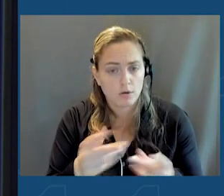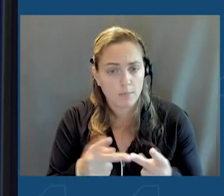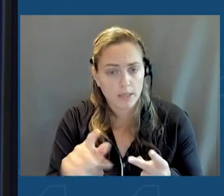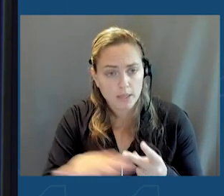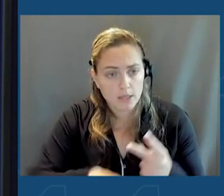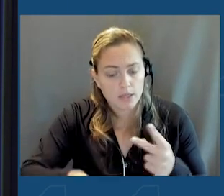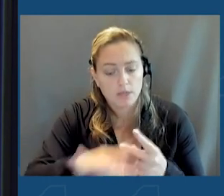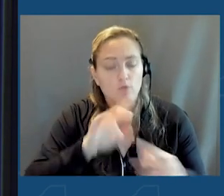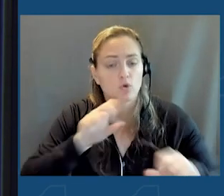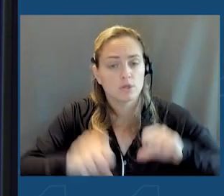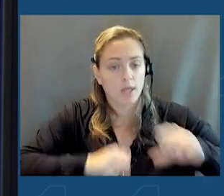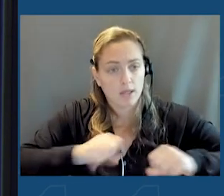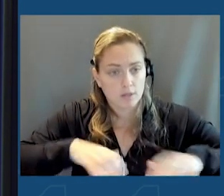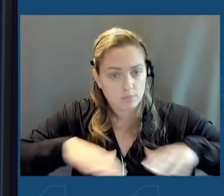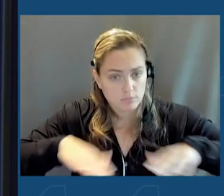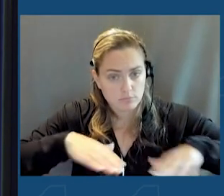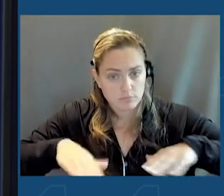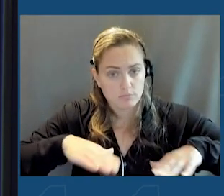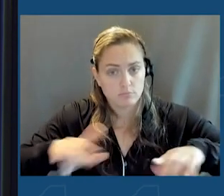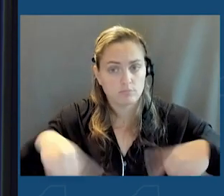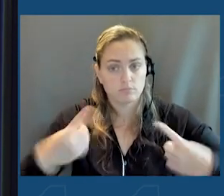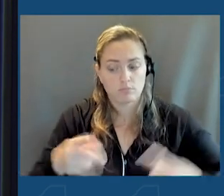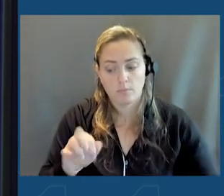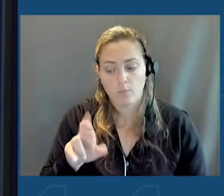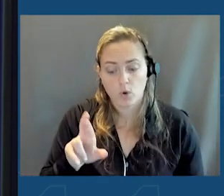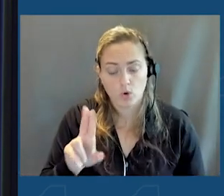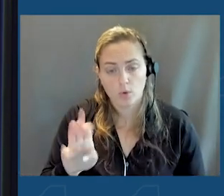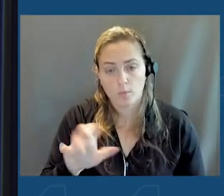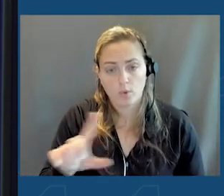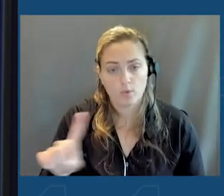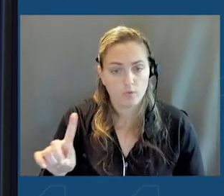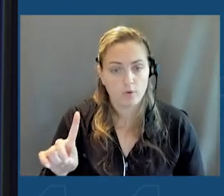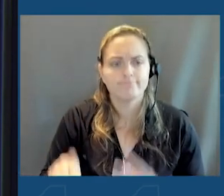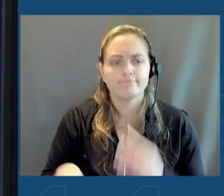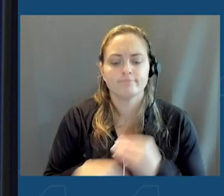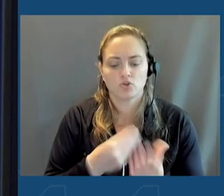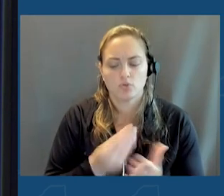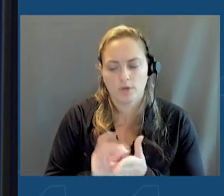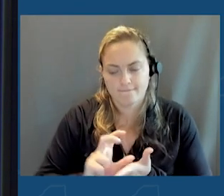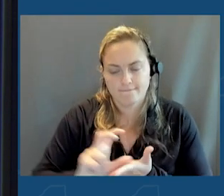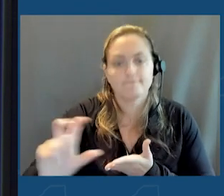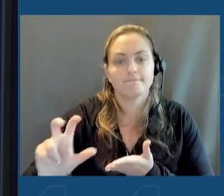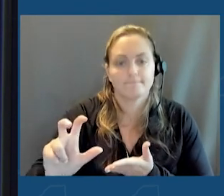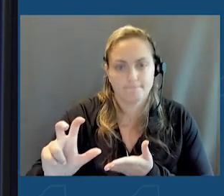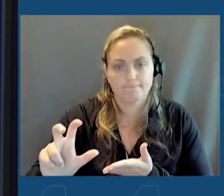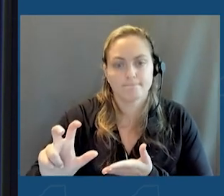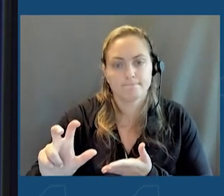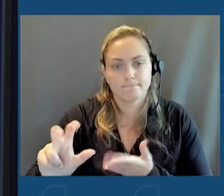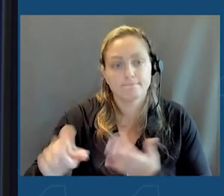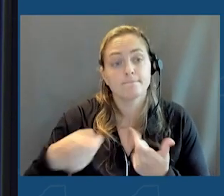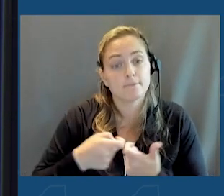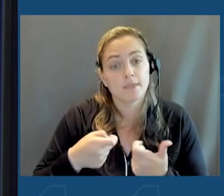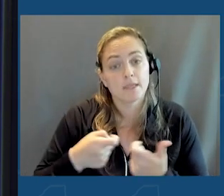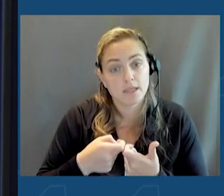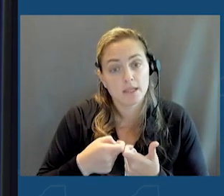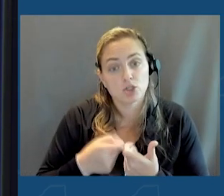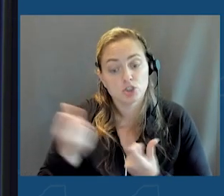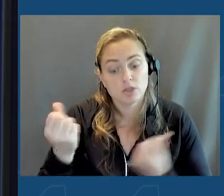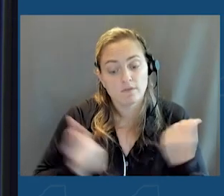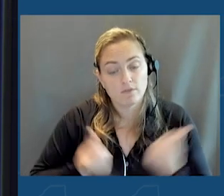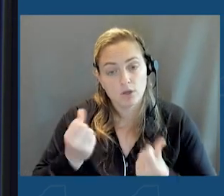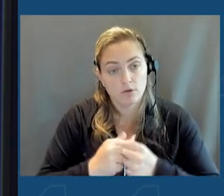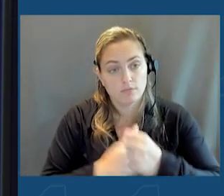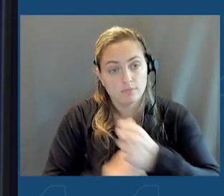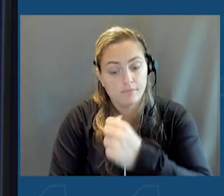and pedestrians along Bruckner Boulevard, and additional investment in an electric vehicle infrastructure to the Hunts